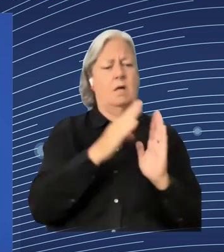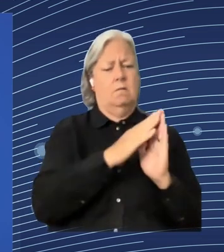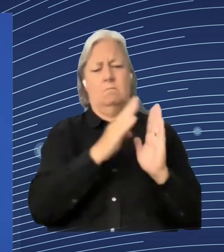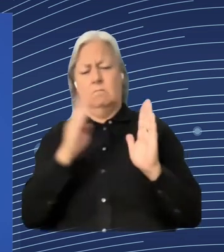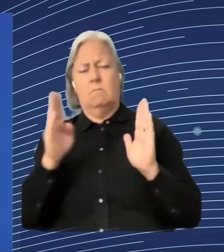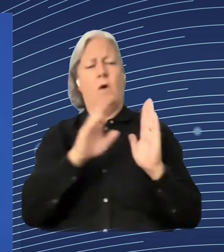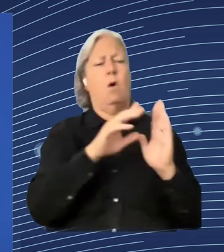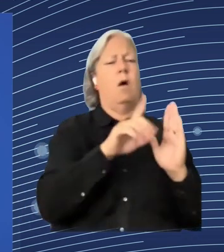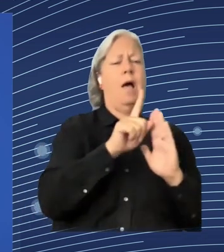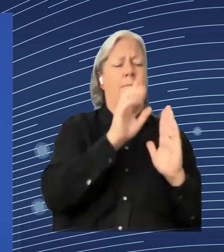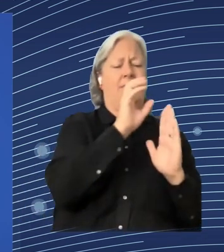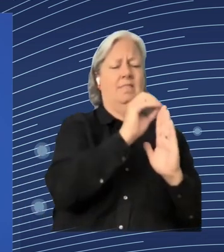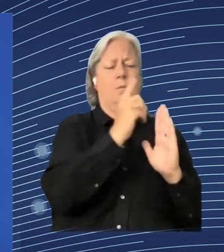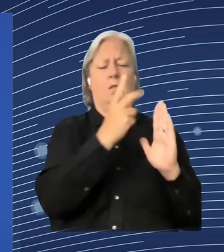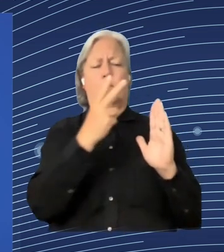systems.